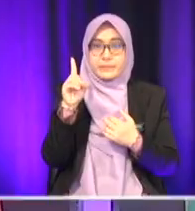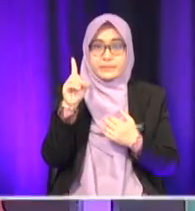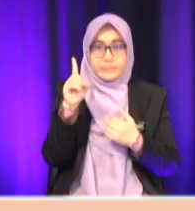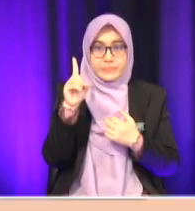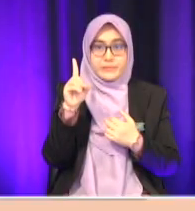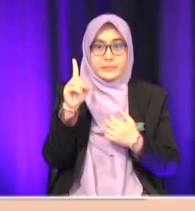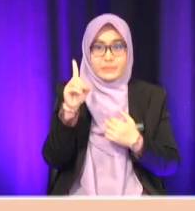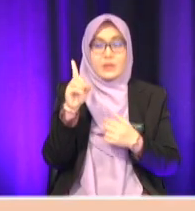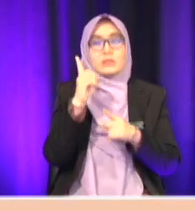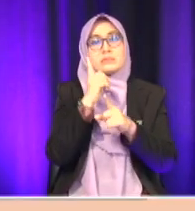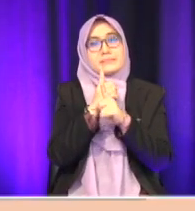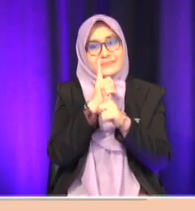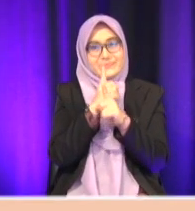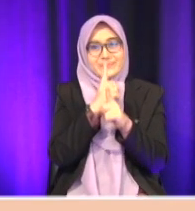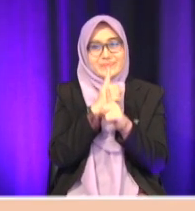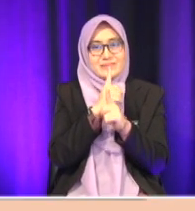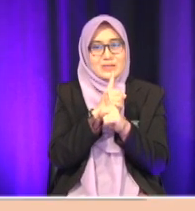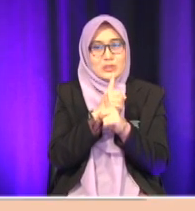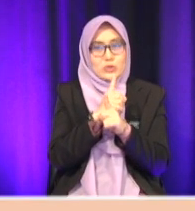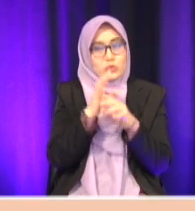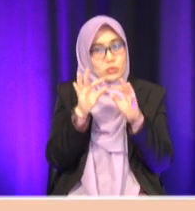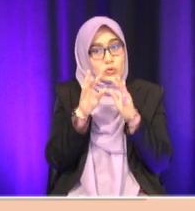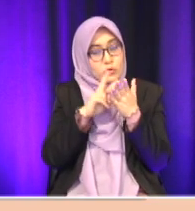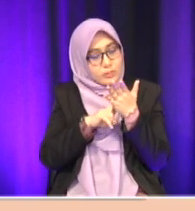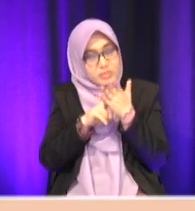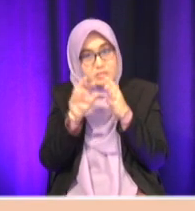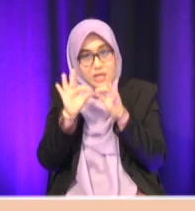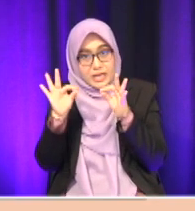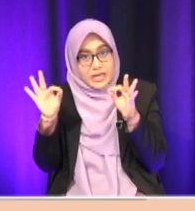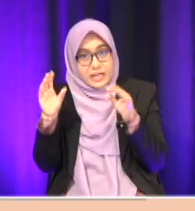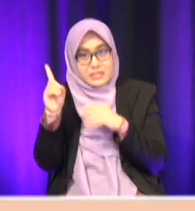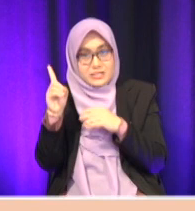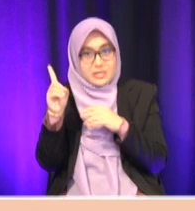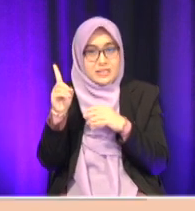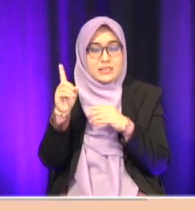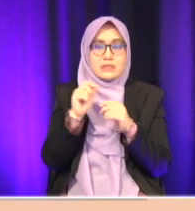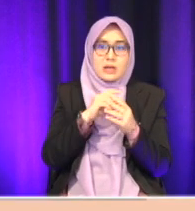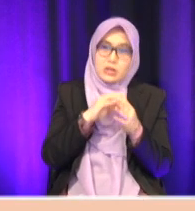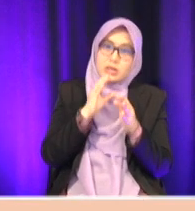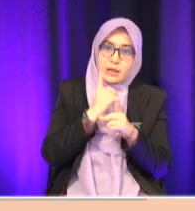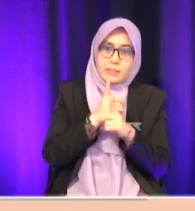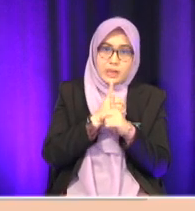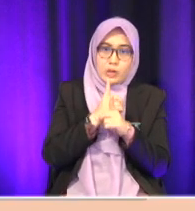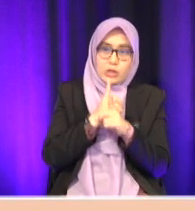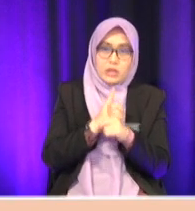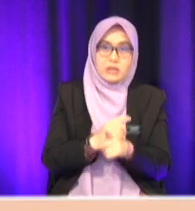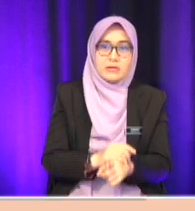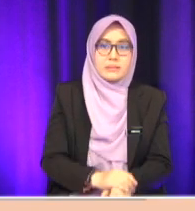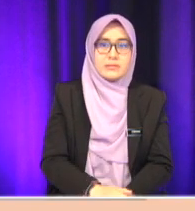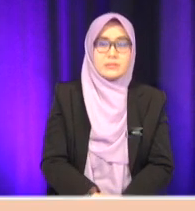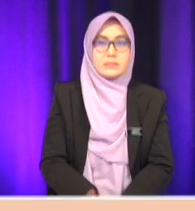for everyone. Right? Yes. Even though it is only